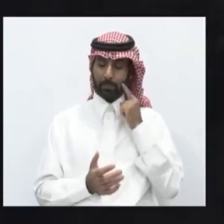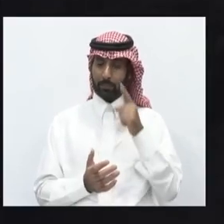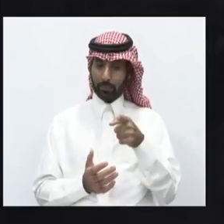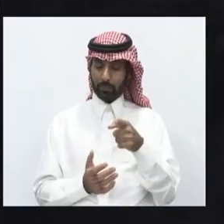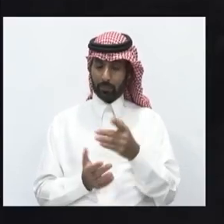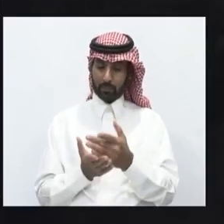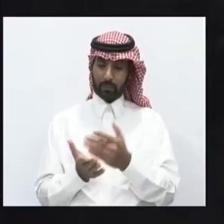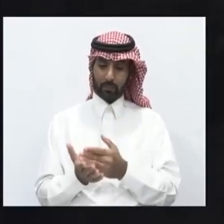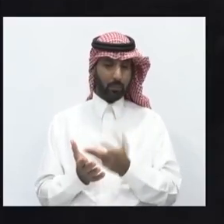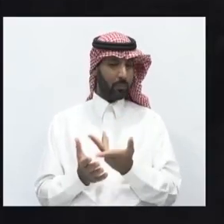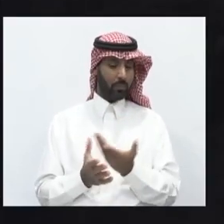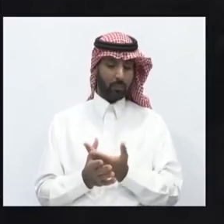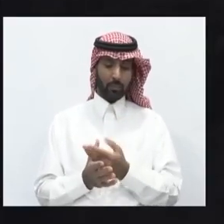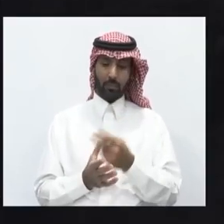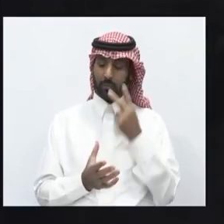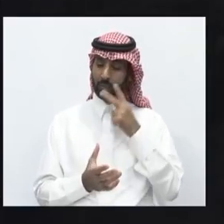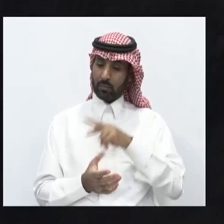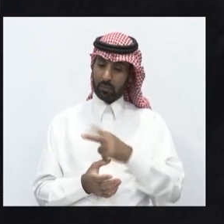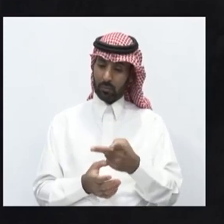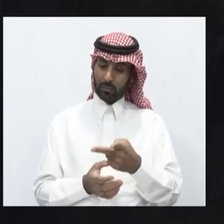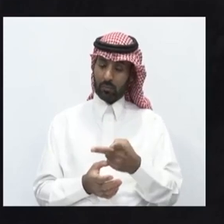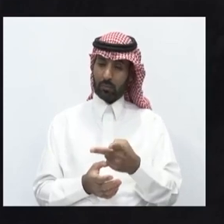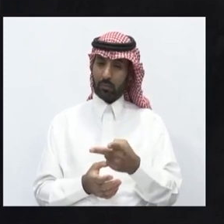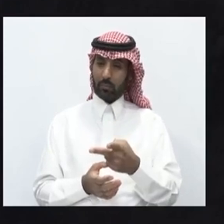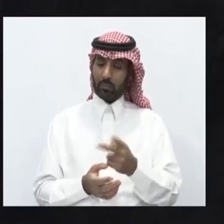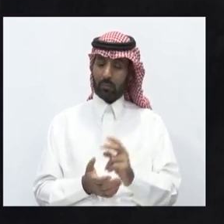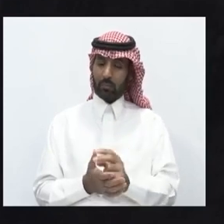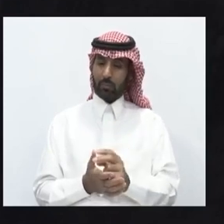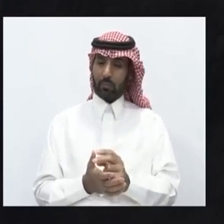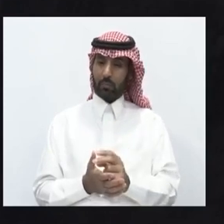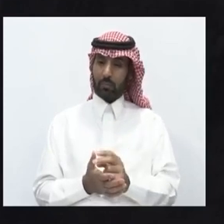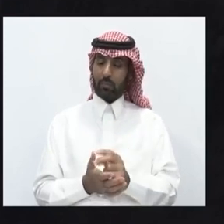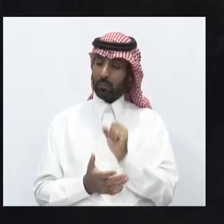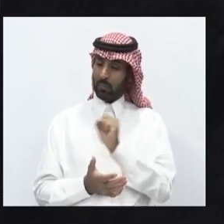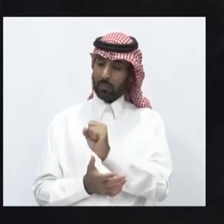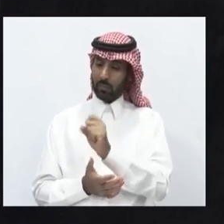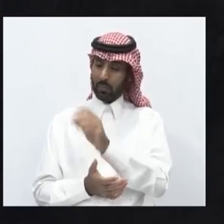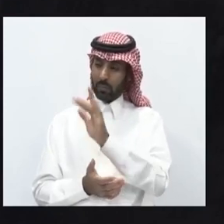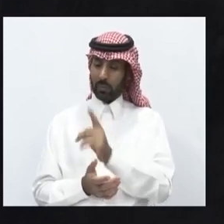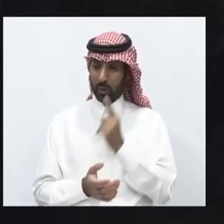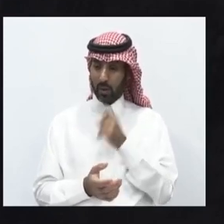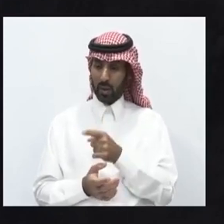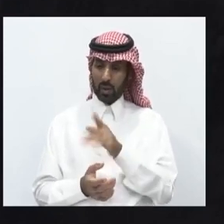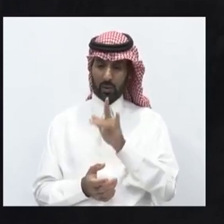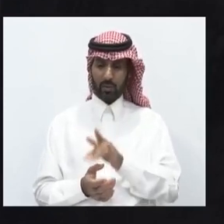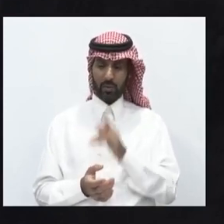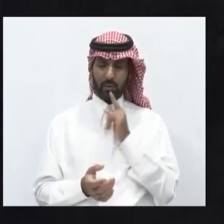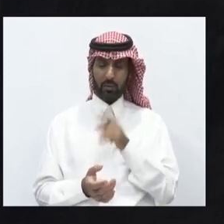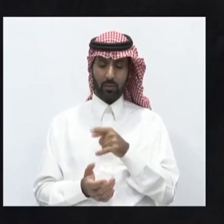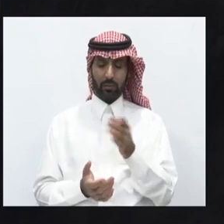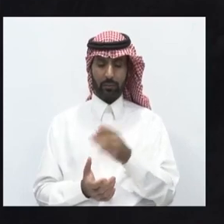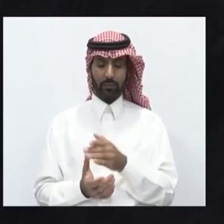he gets what he wants, and he said, awesome. How did that happen? How, at the end of the story, did the